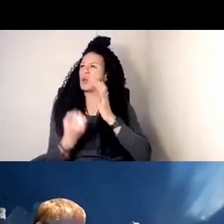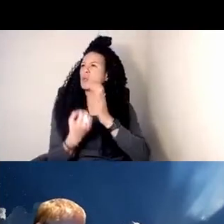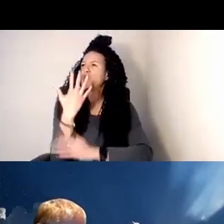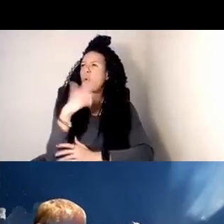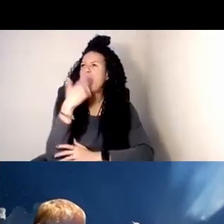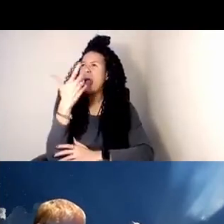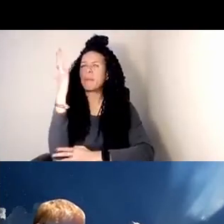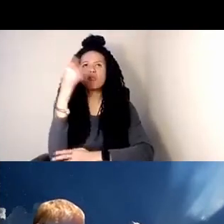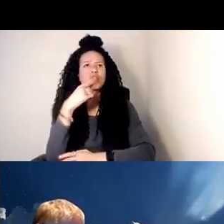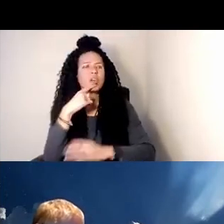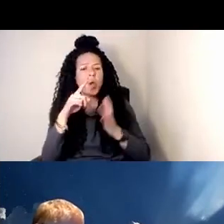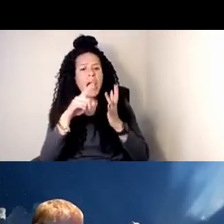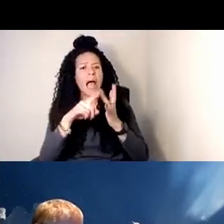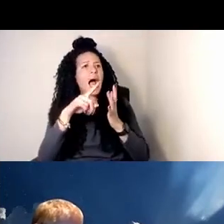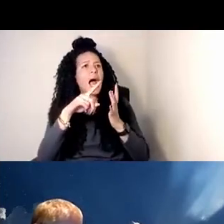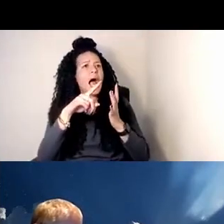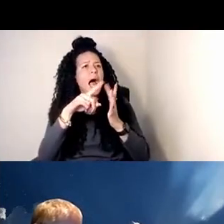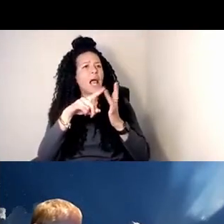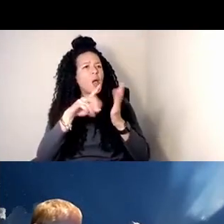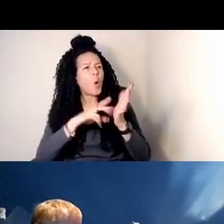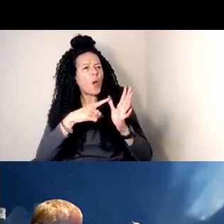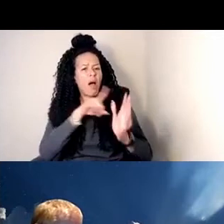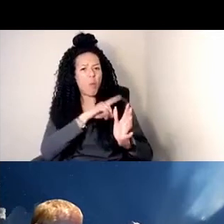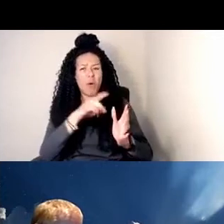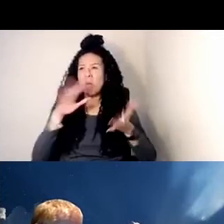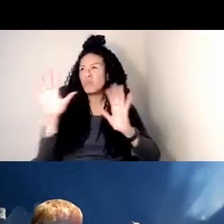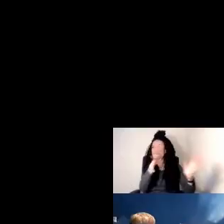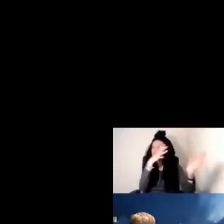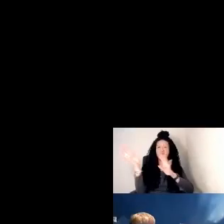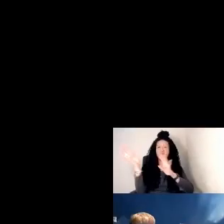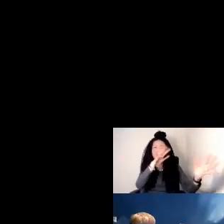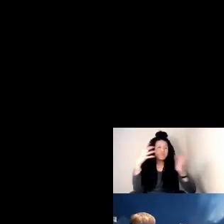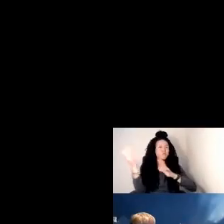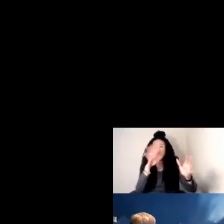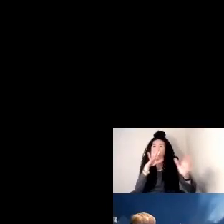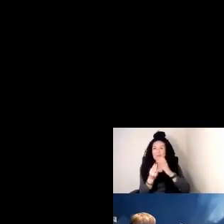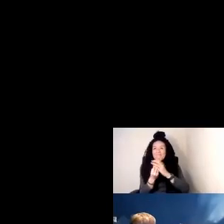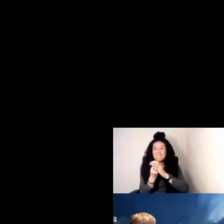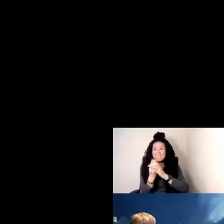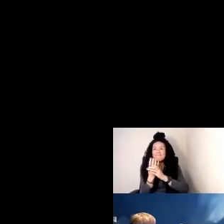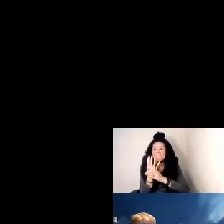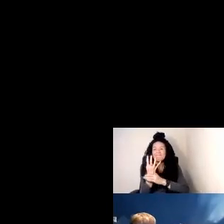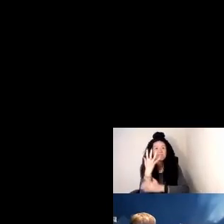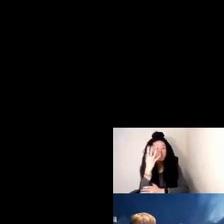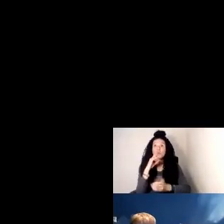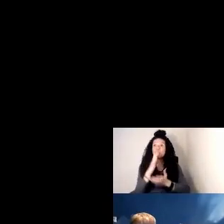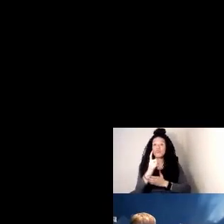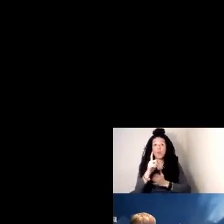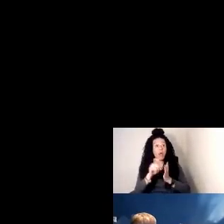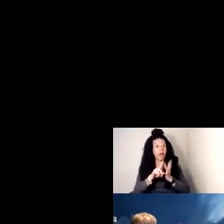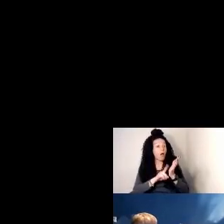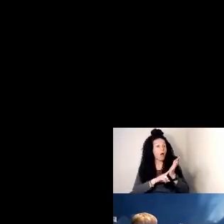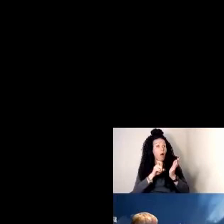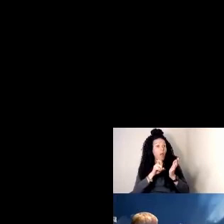Iona. The wind whips in and stunts the growth of any tree. Ah, but surely Columba, with the help